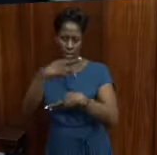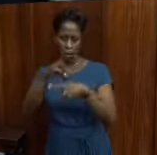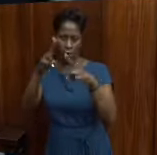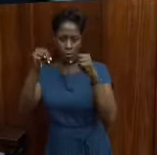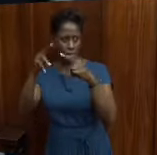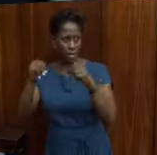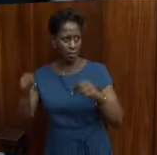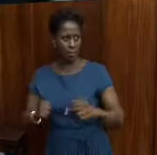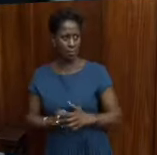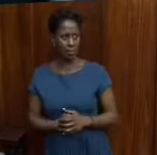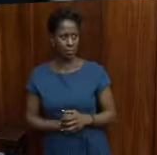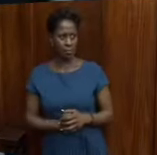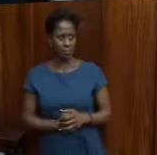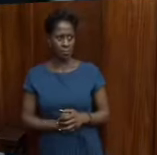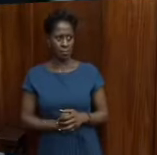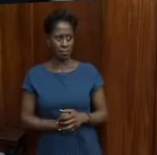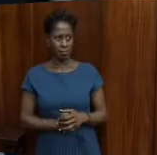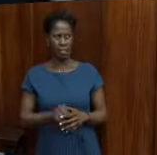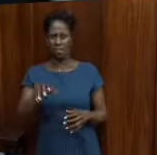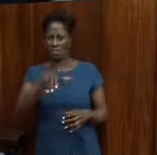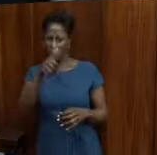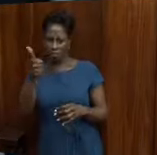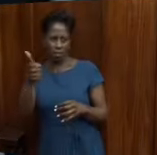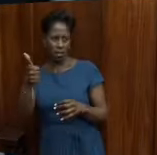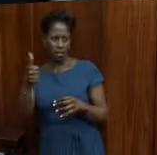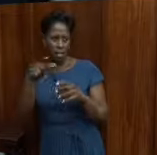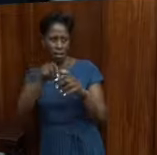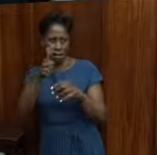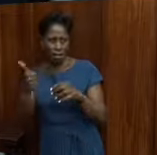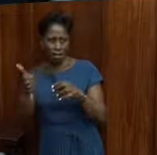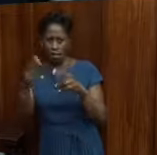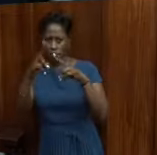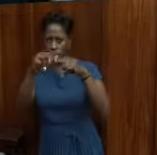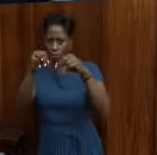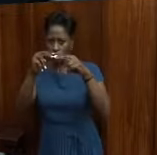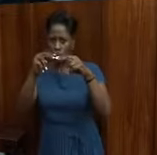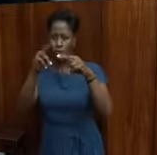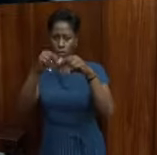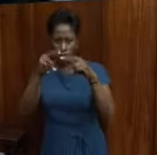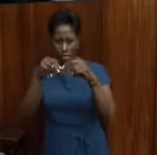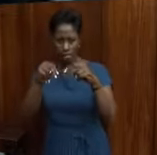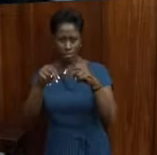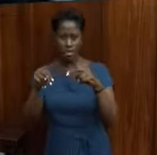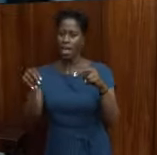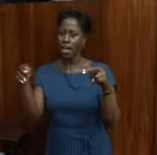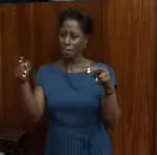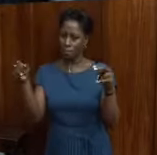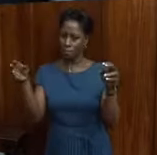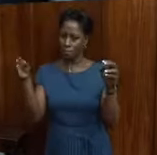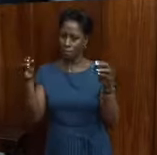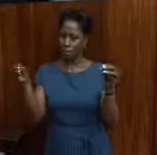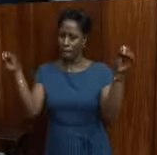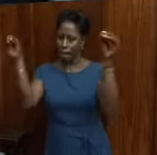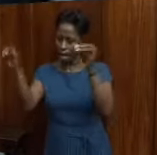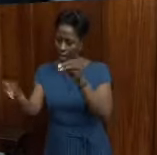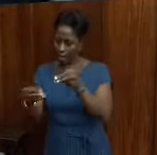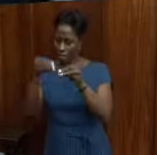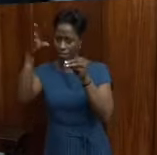Dreams Casaba Resort has commenced construction of 96 rooms at a cost of